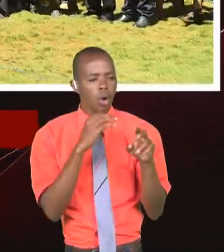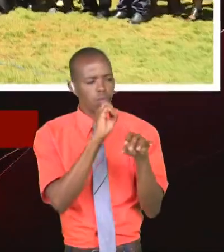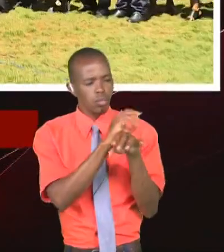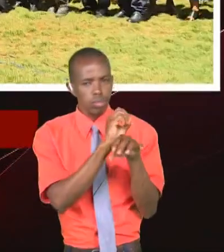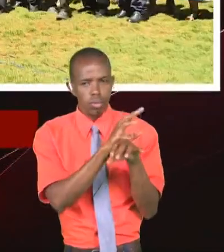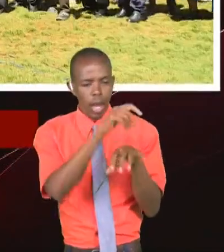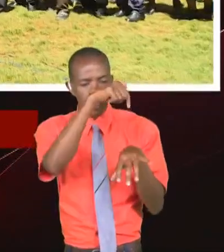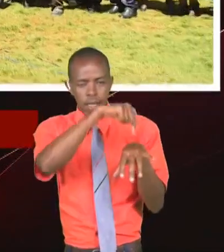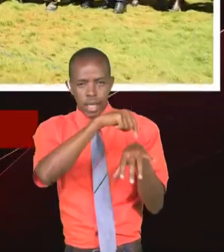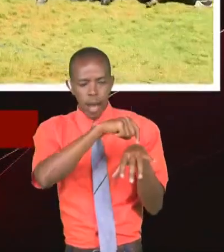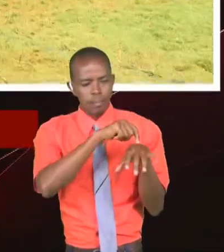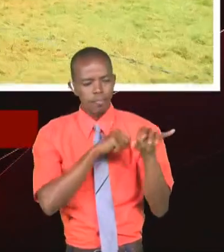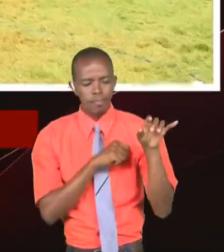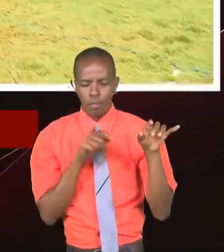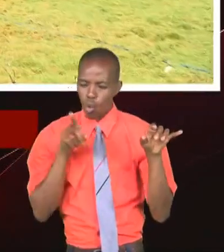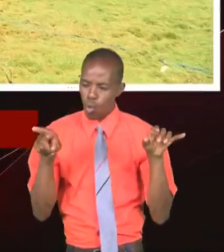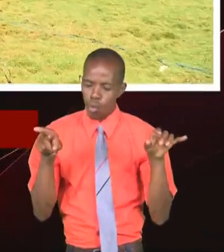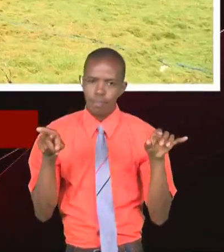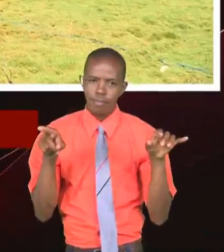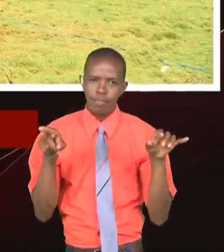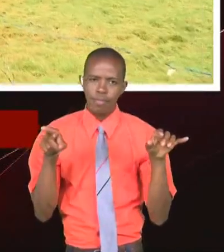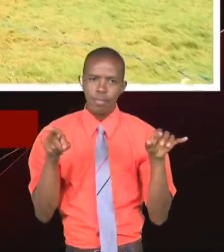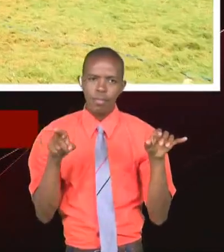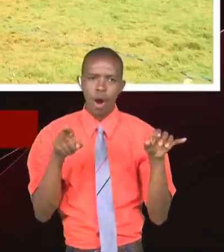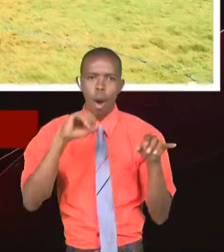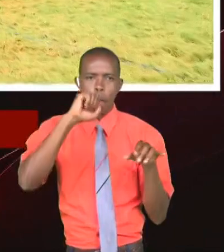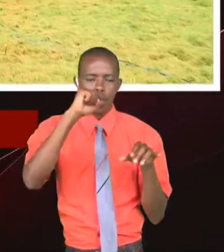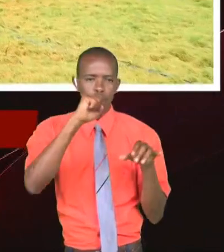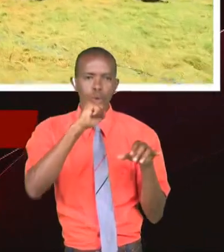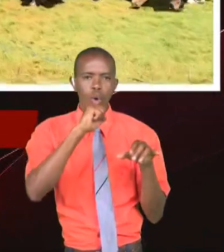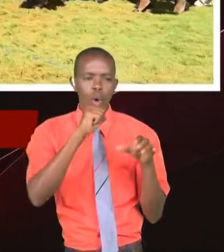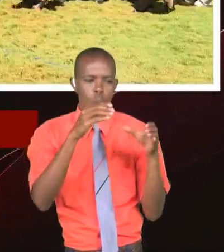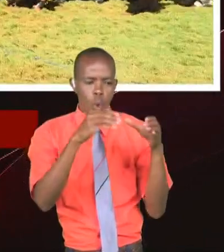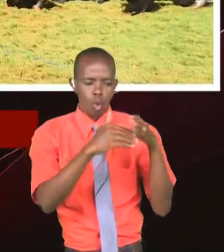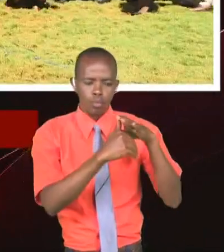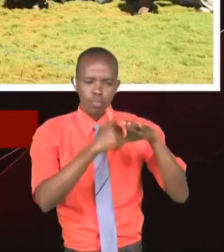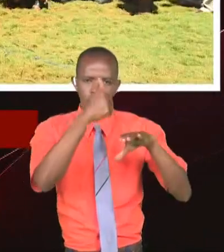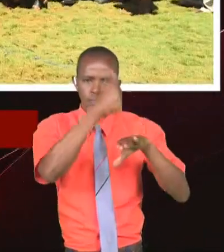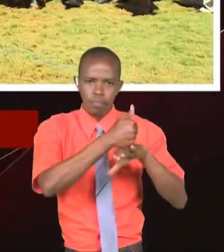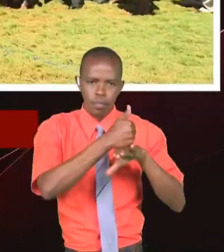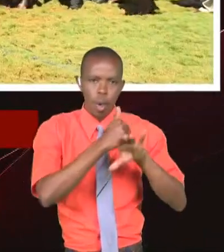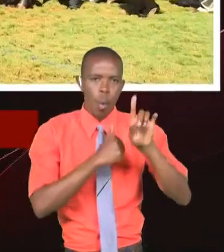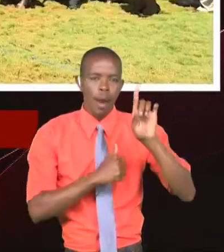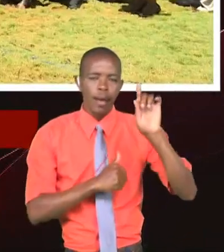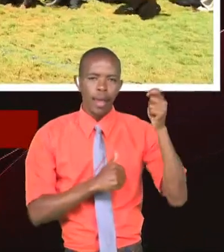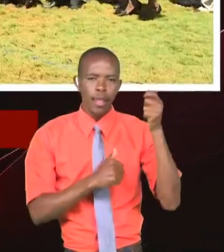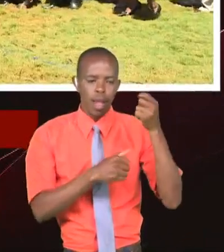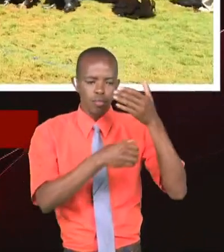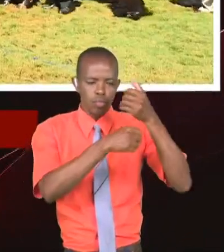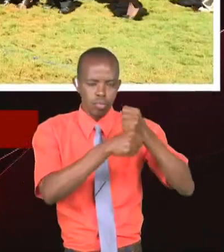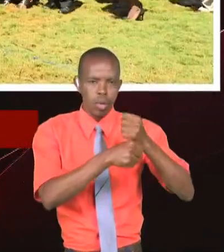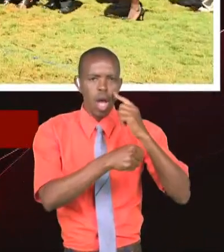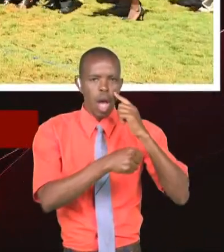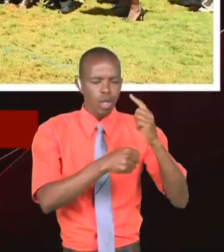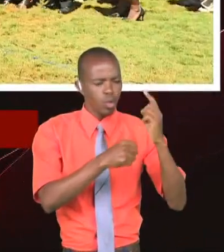even as you form this political one Kenya alliance, just make sure that you look at